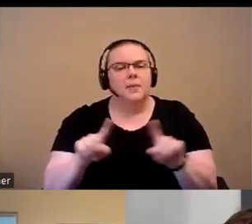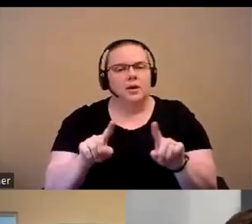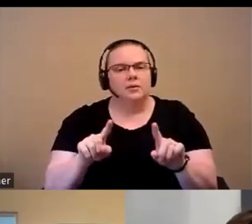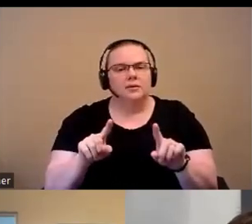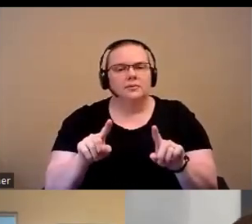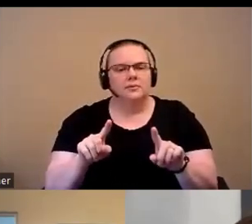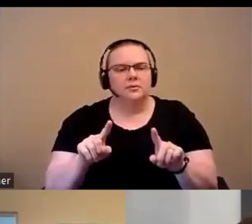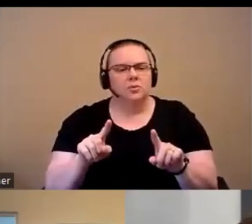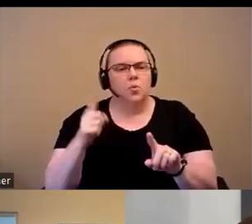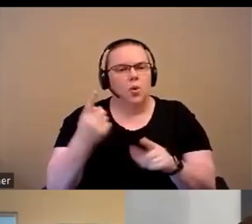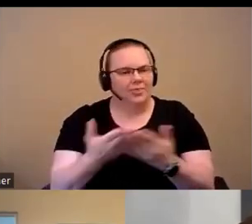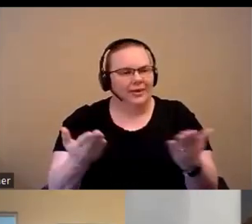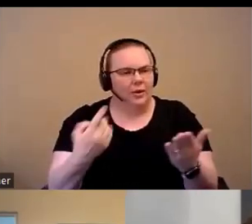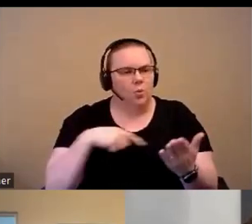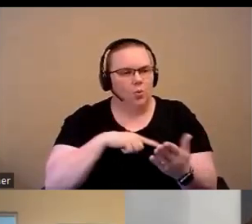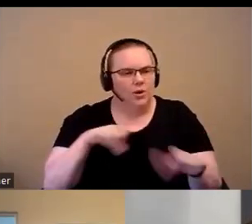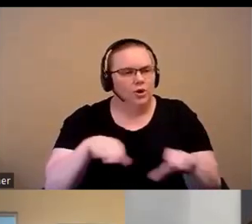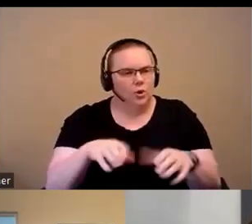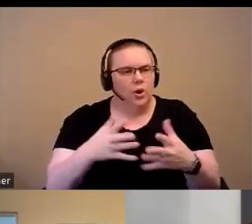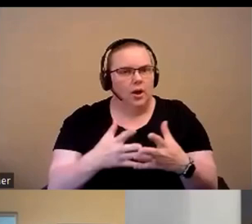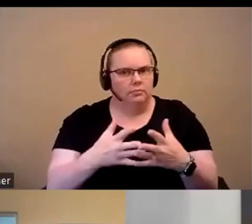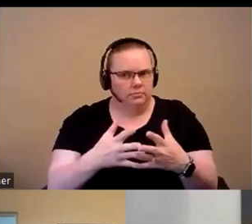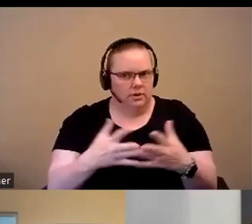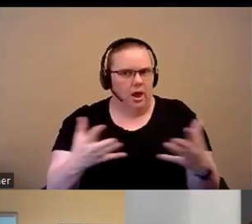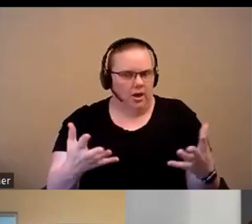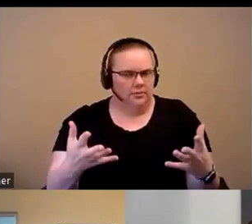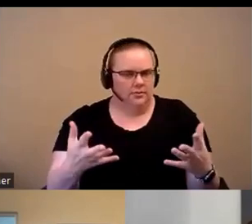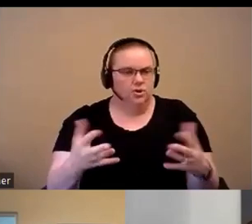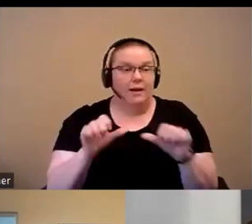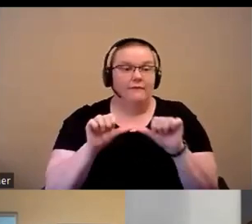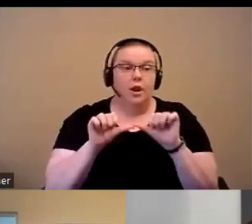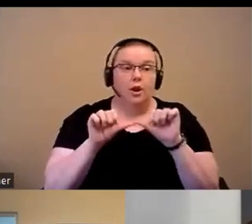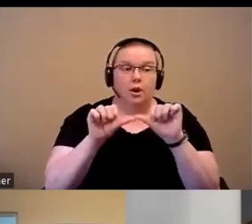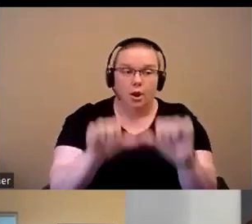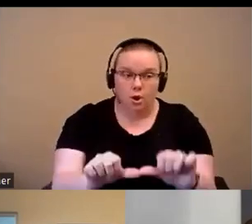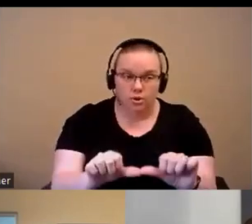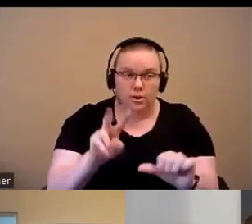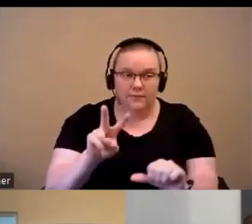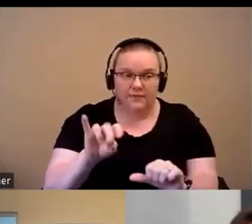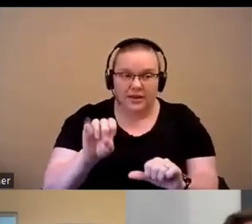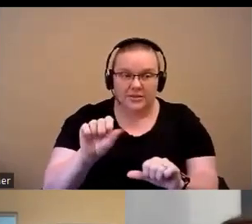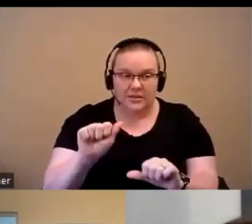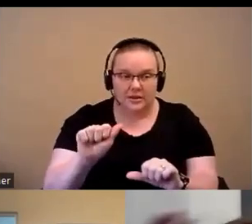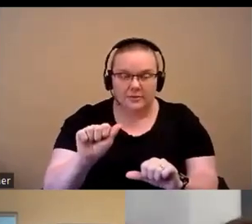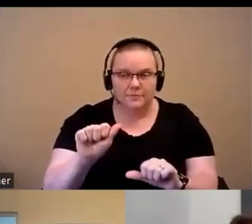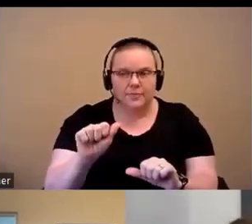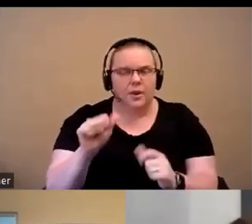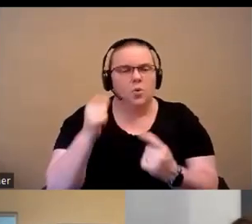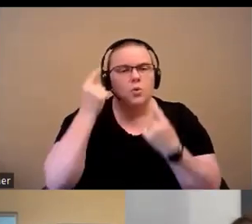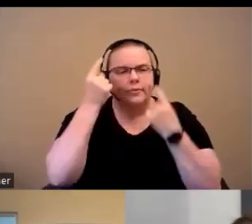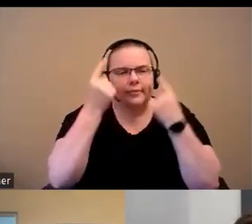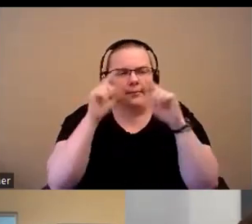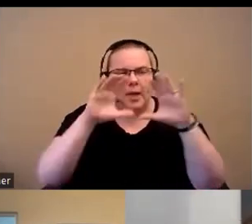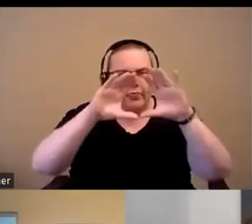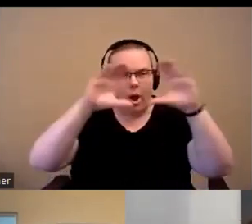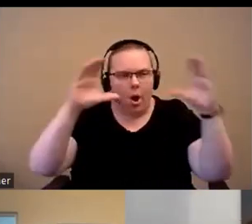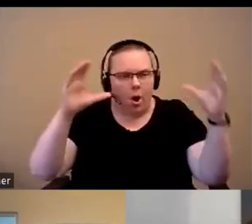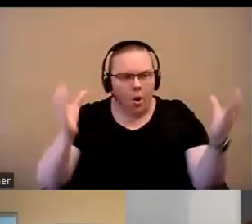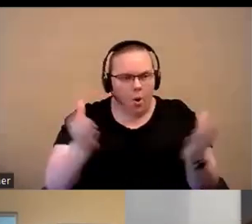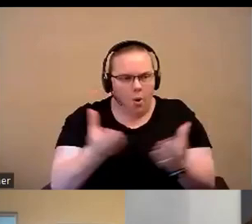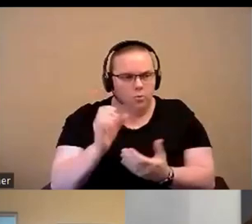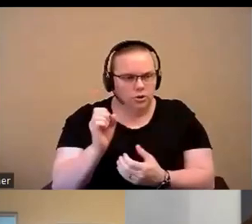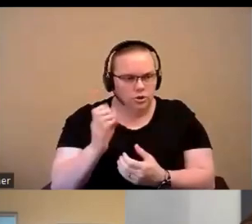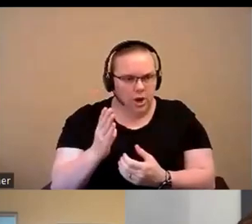one thing that we do a lot to get artists longer term visas is think about what is the whole job of the artist, not